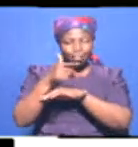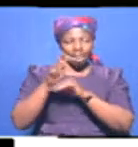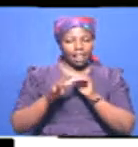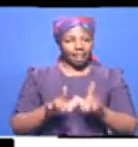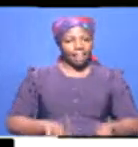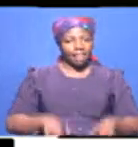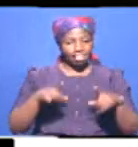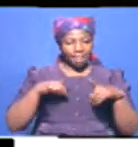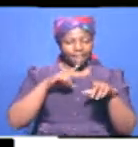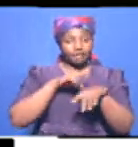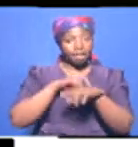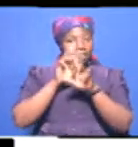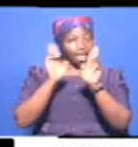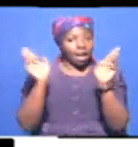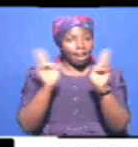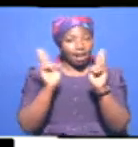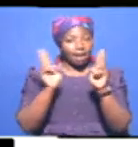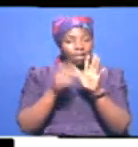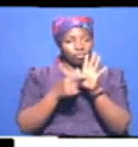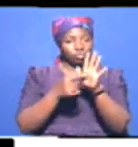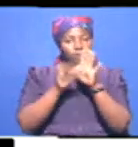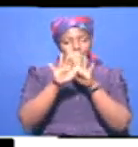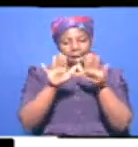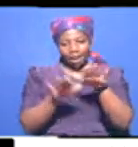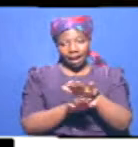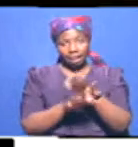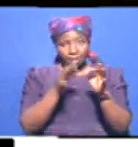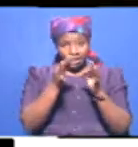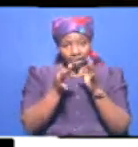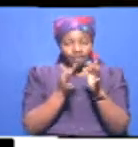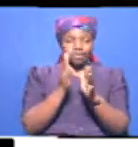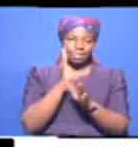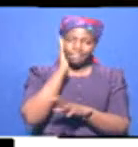ready to unveil their running mates, if they do, in